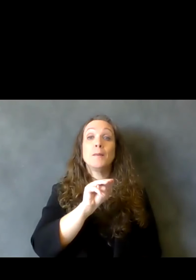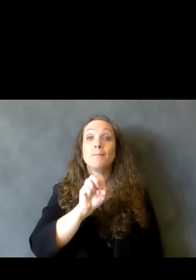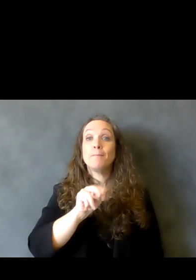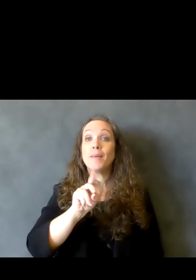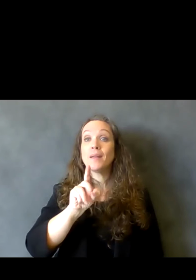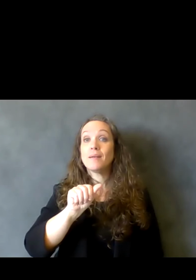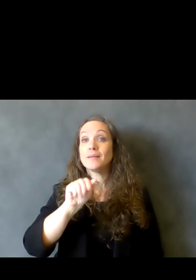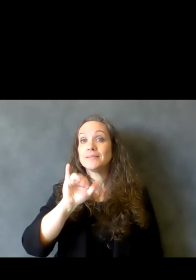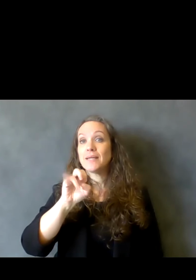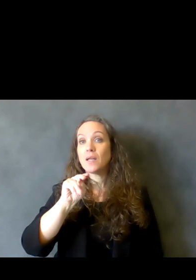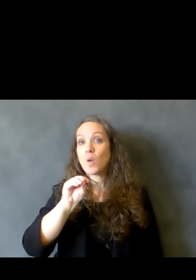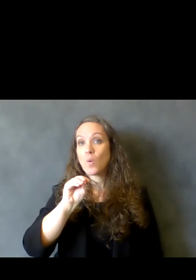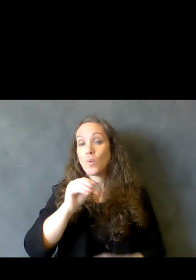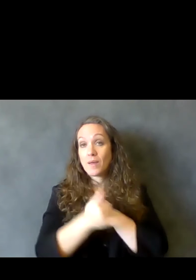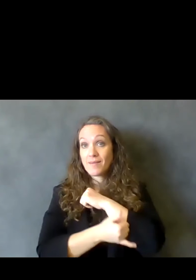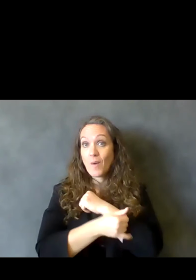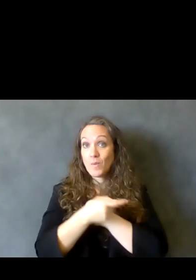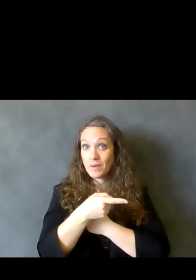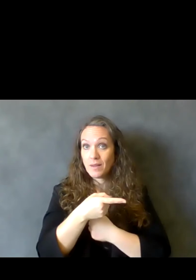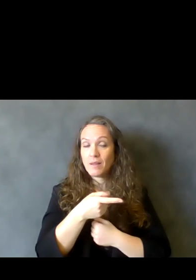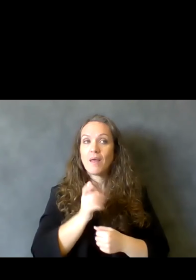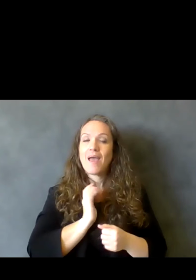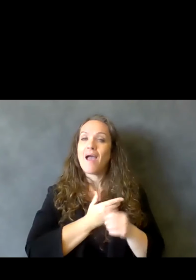our office there is